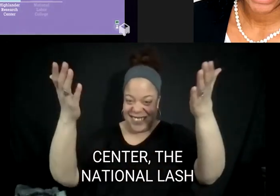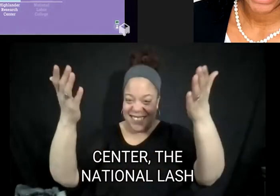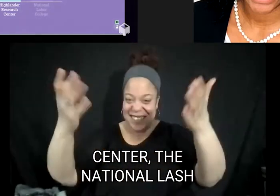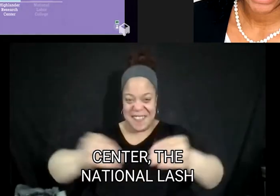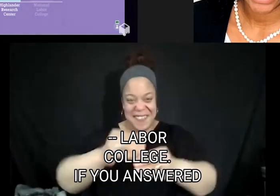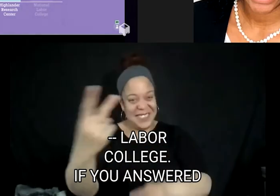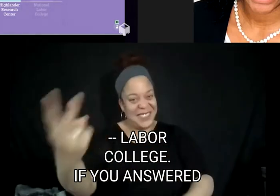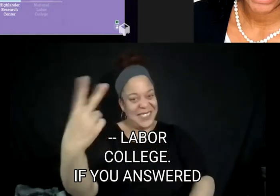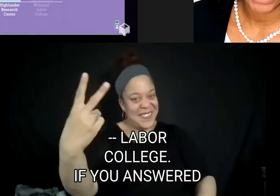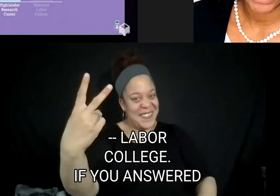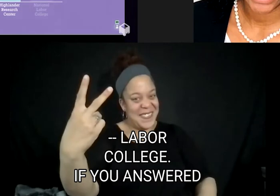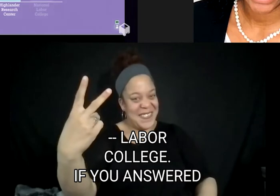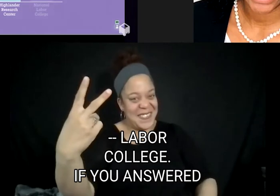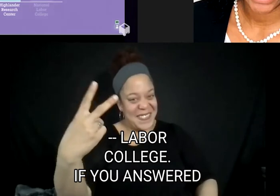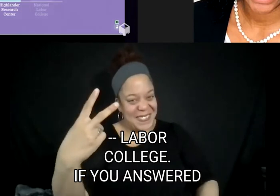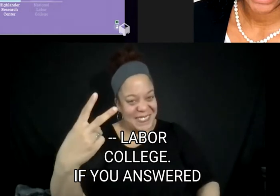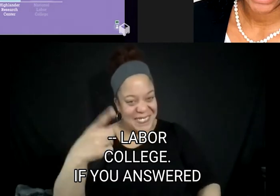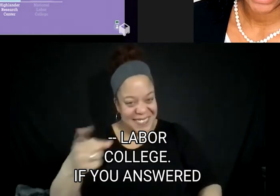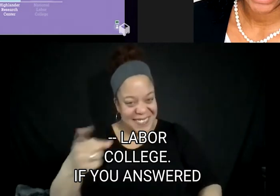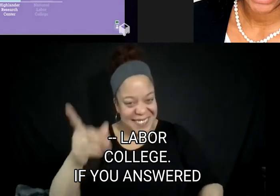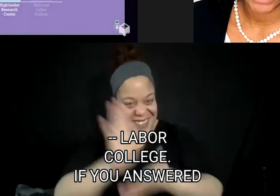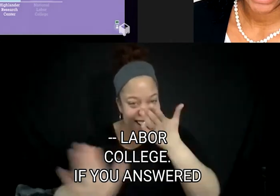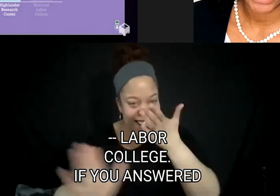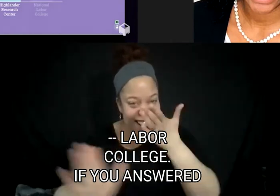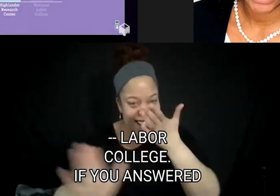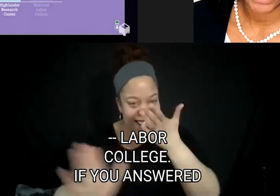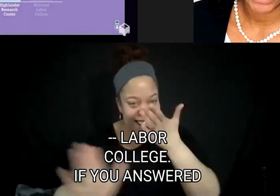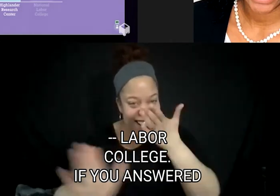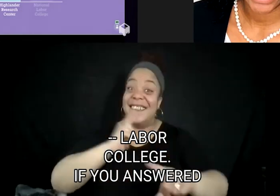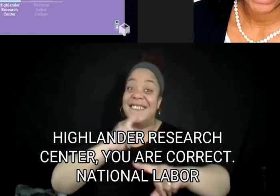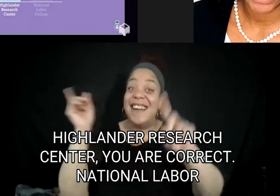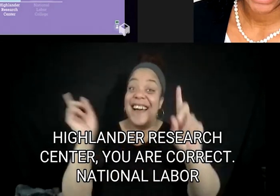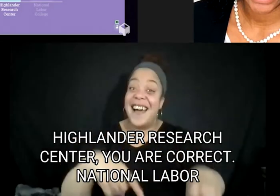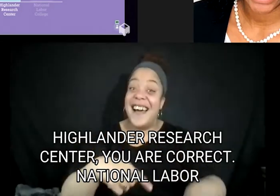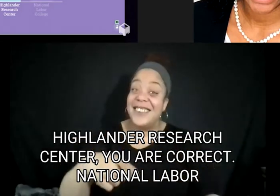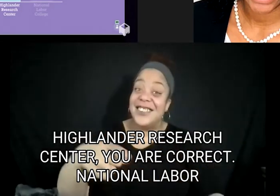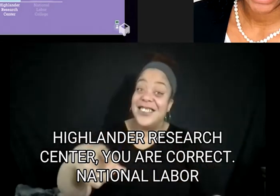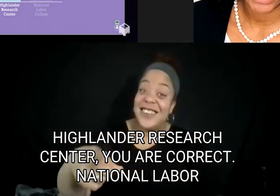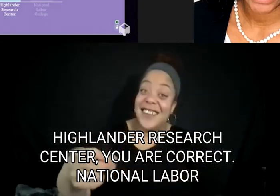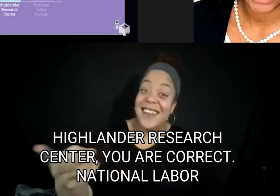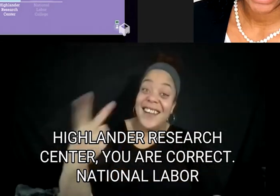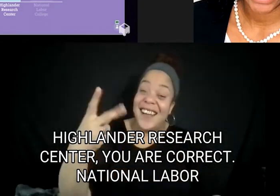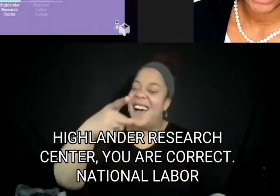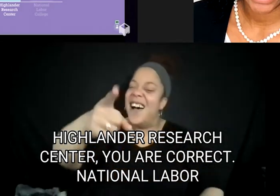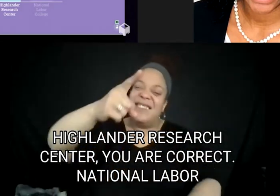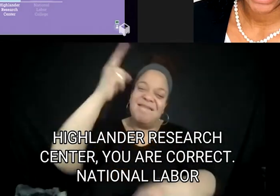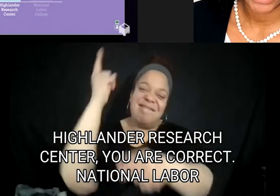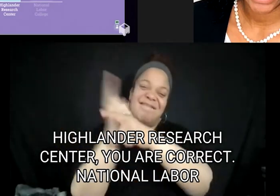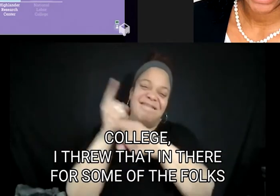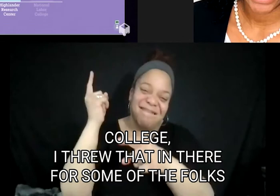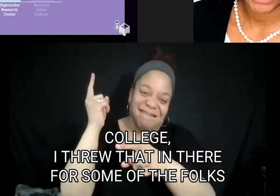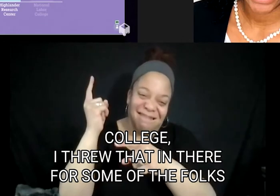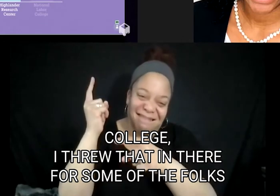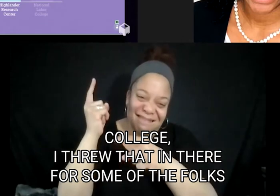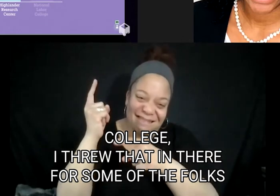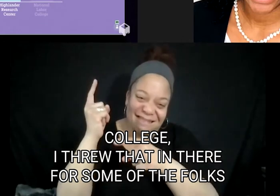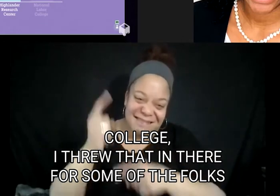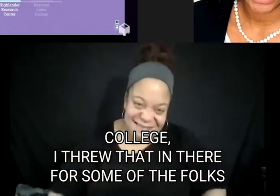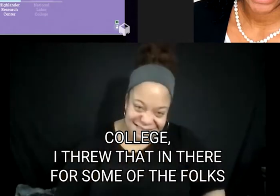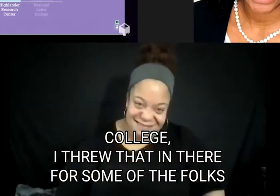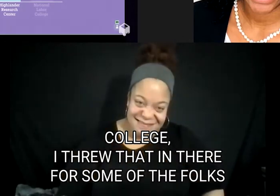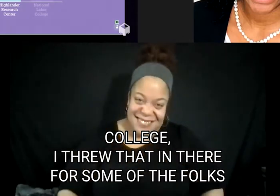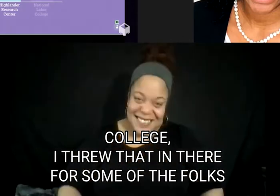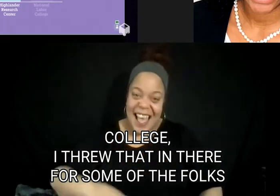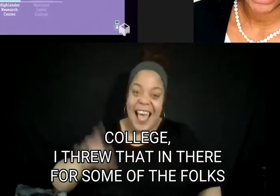So National Labor College, I threw that in there for some of the folks that have been to convenings with us in the past, because we actually used to do a lot